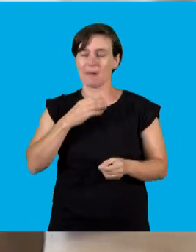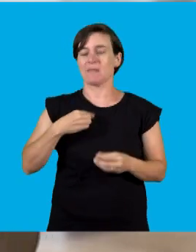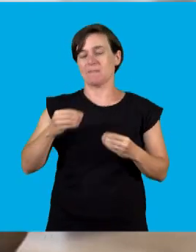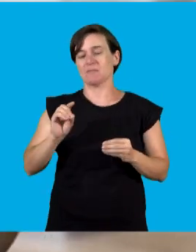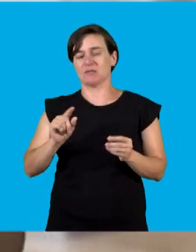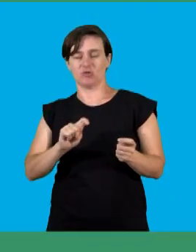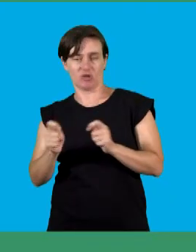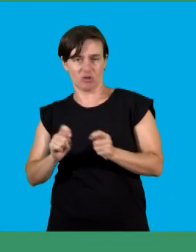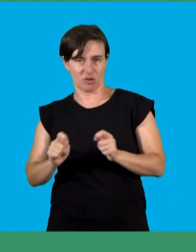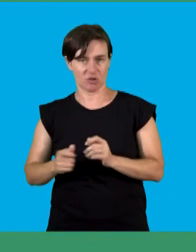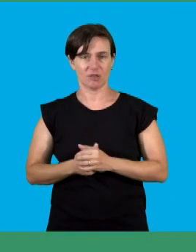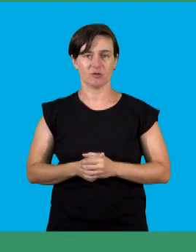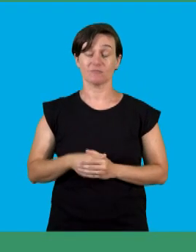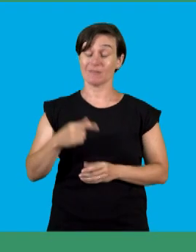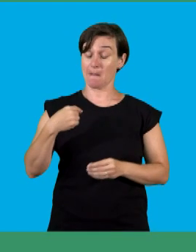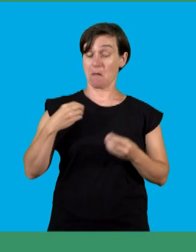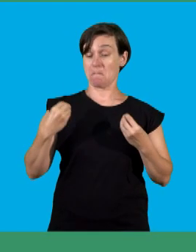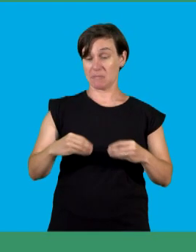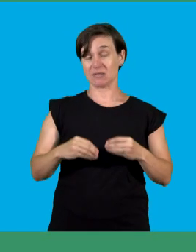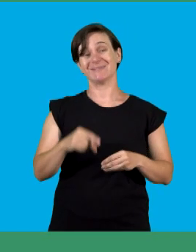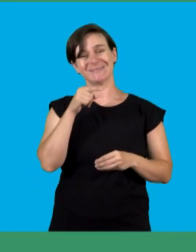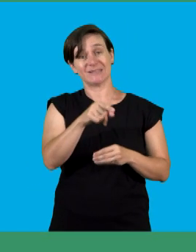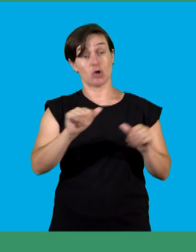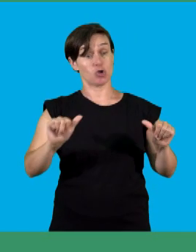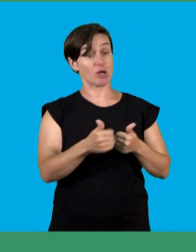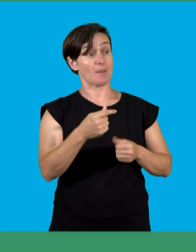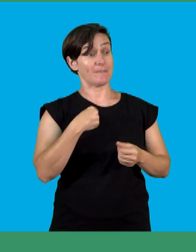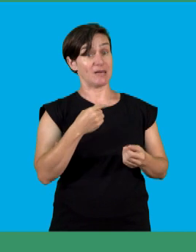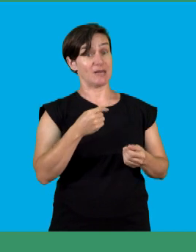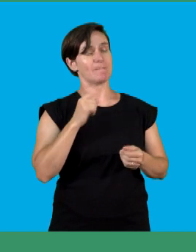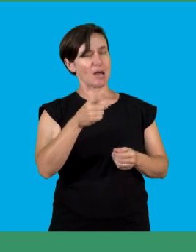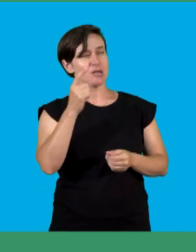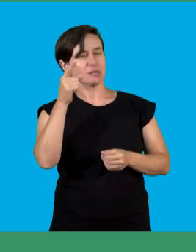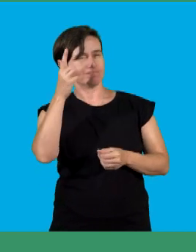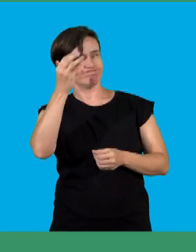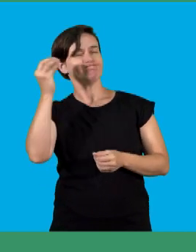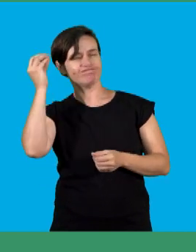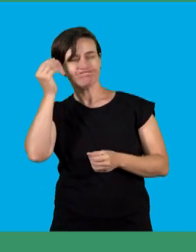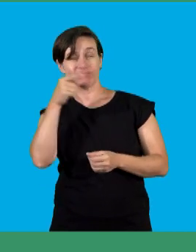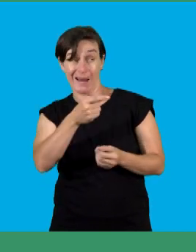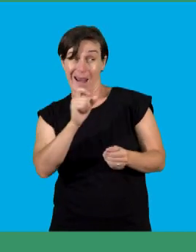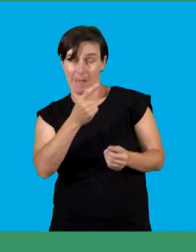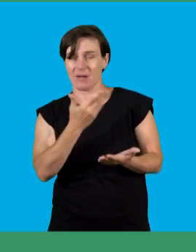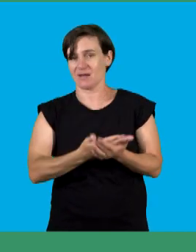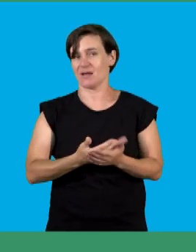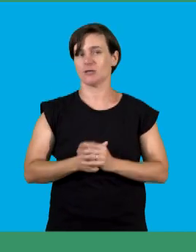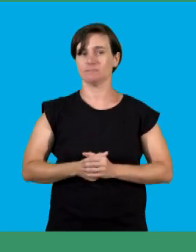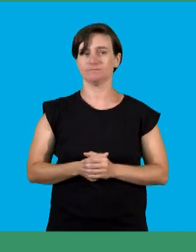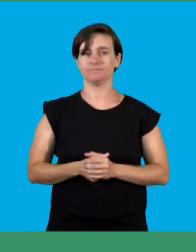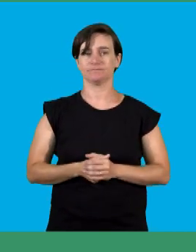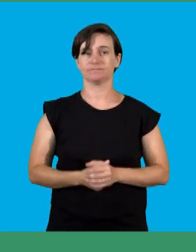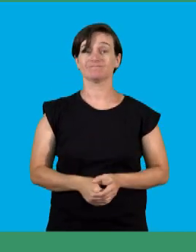So you must not forget that as a business, these are things that you should be mindful of. Businesses use a pestle analysis